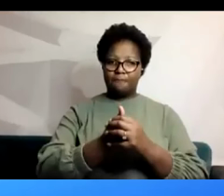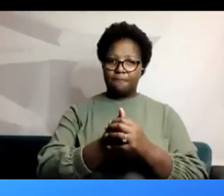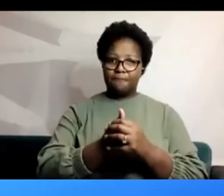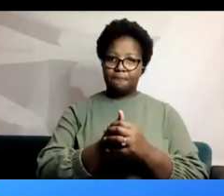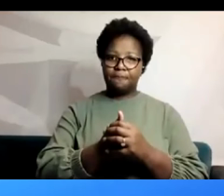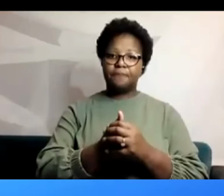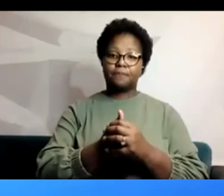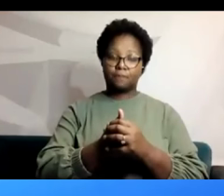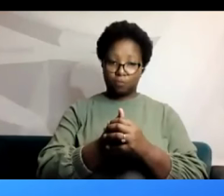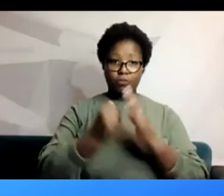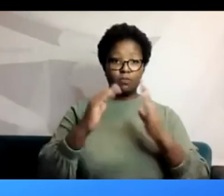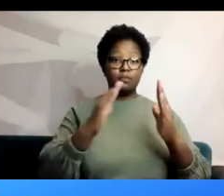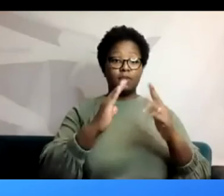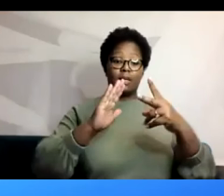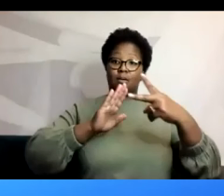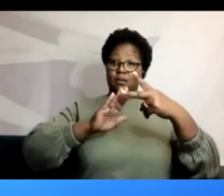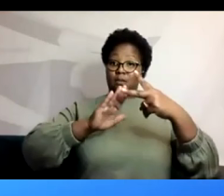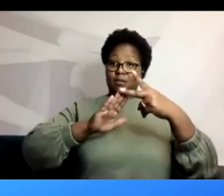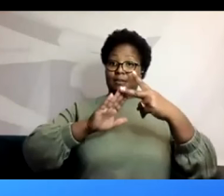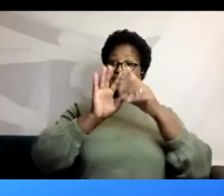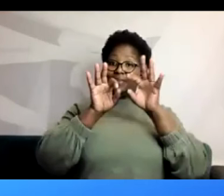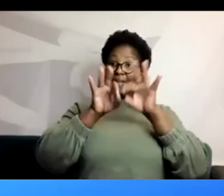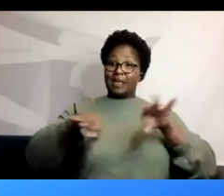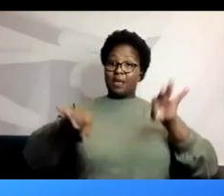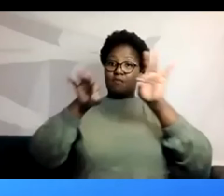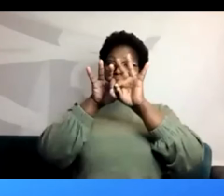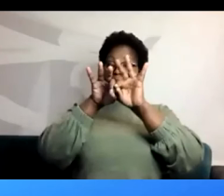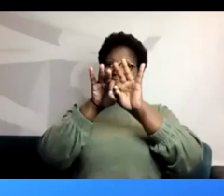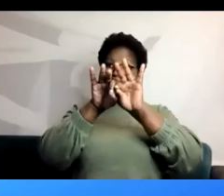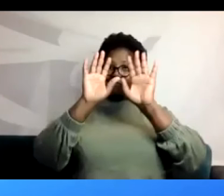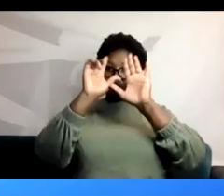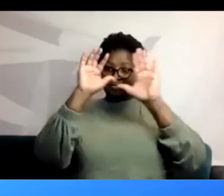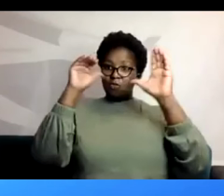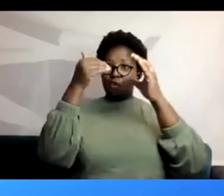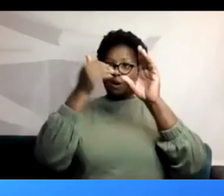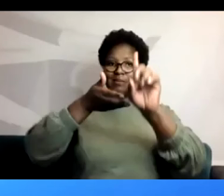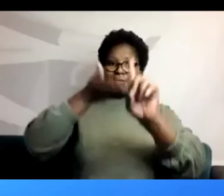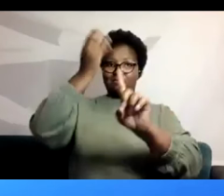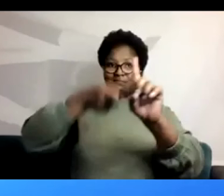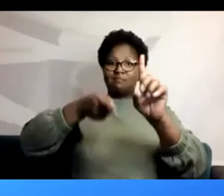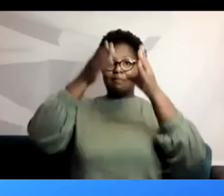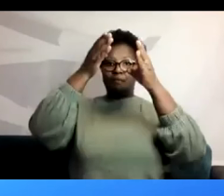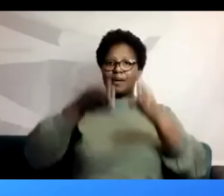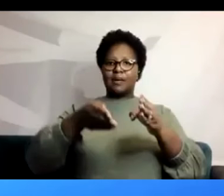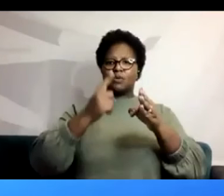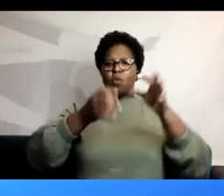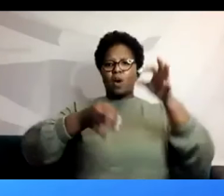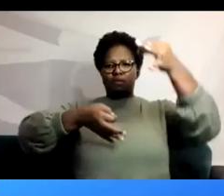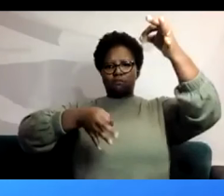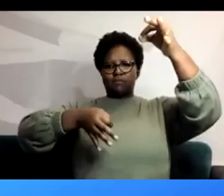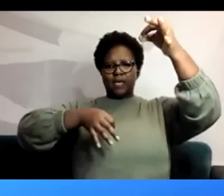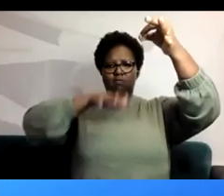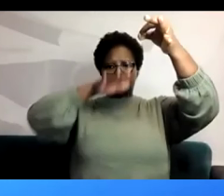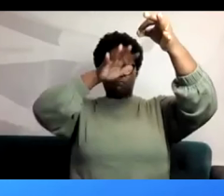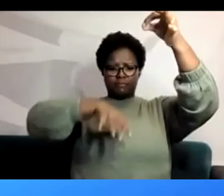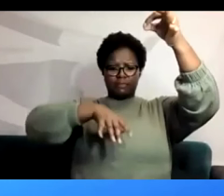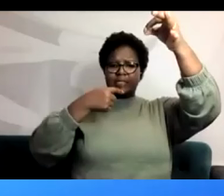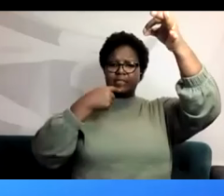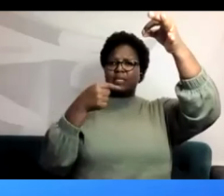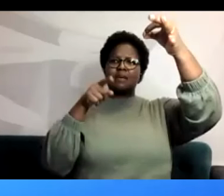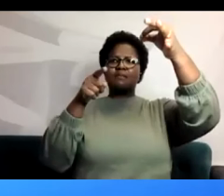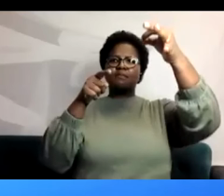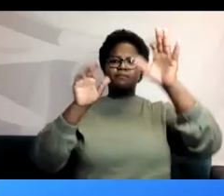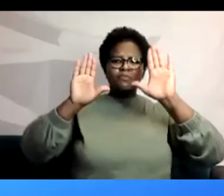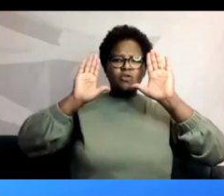Another important person-centered tool we use is the one-page description. This lets us know what is great about the person, what